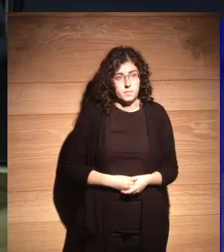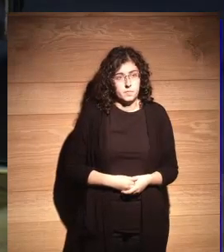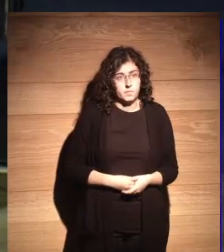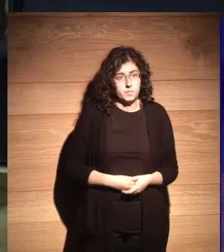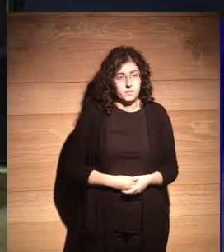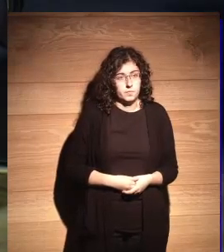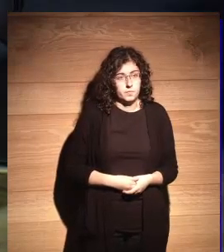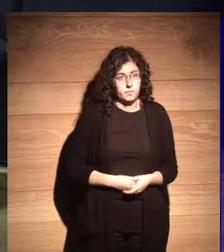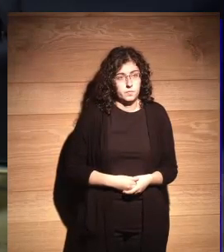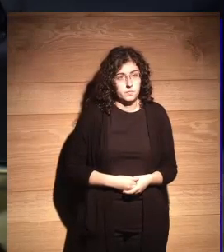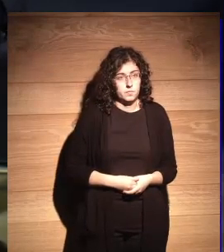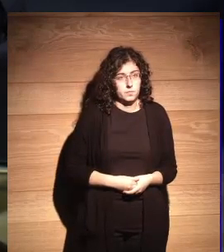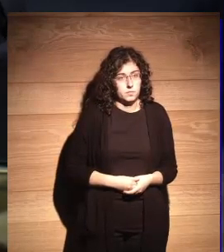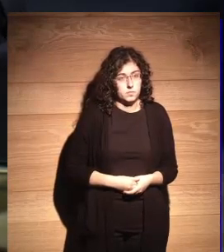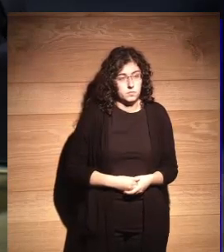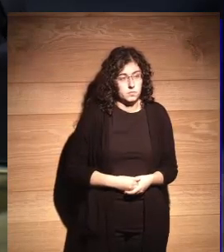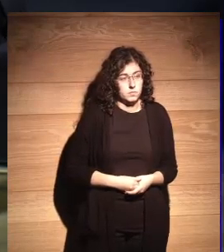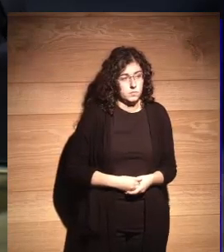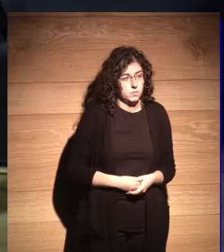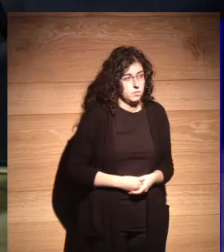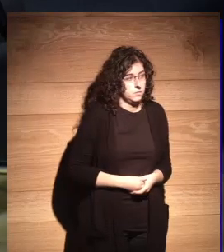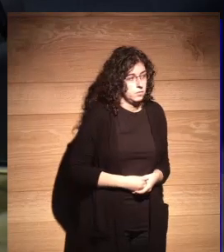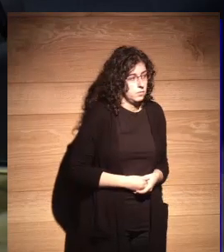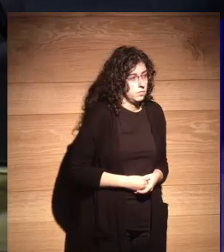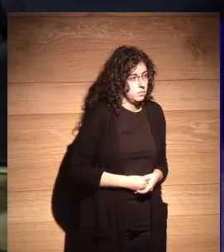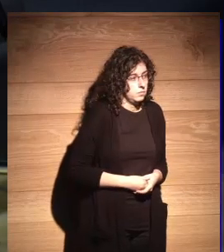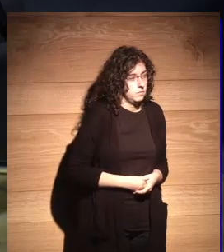Yes. we can hear you. Yes, I hope the rest as well.